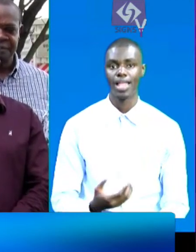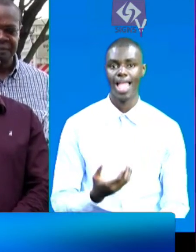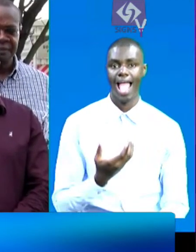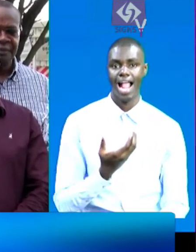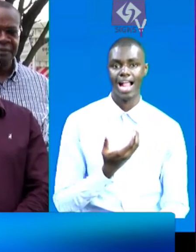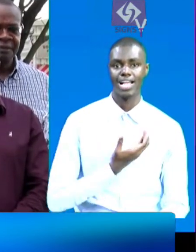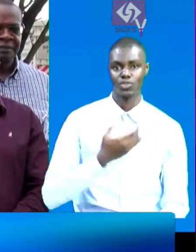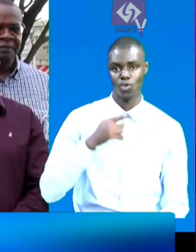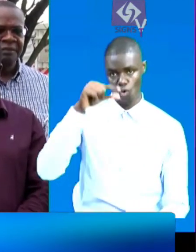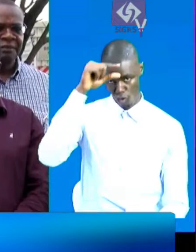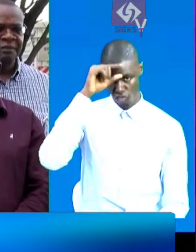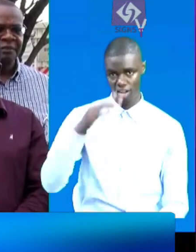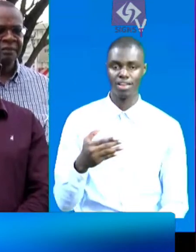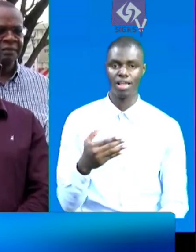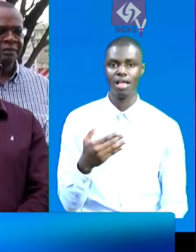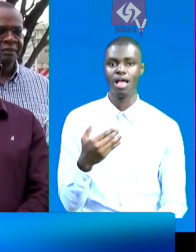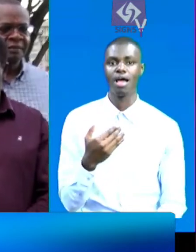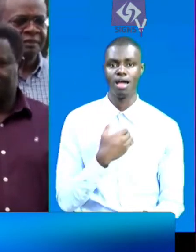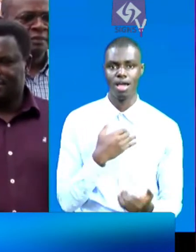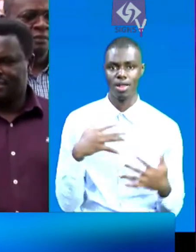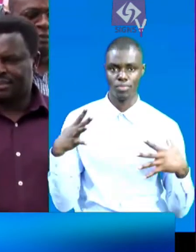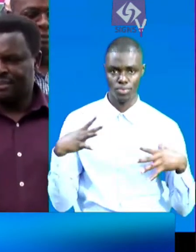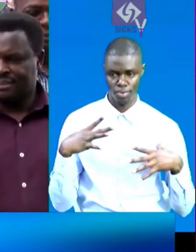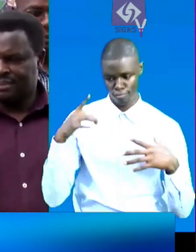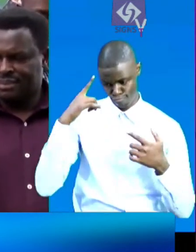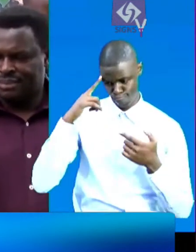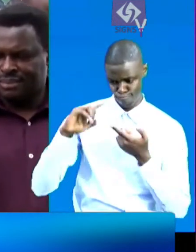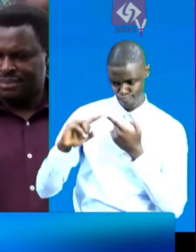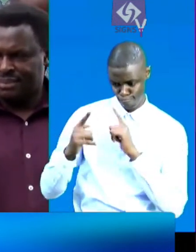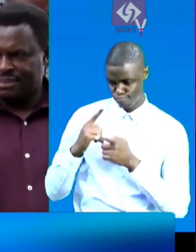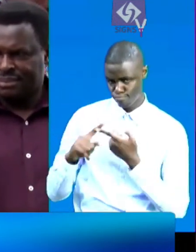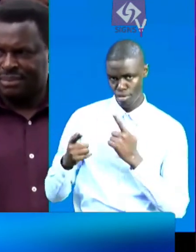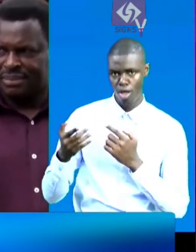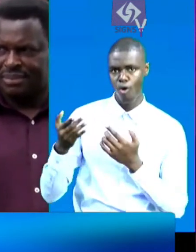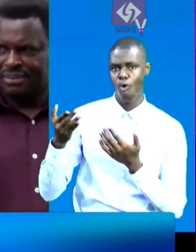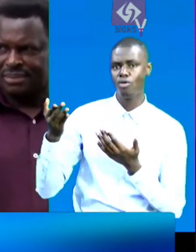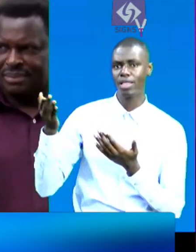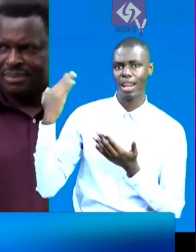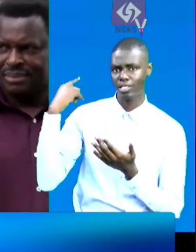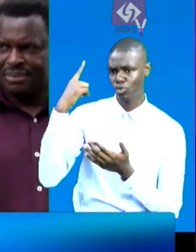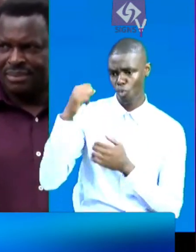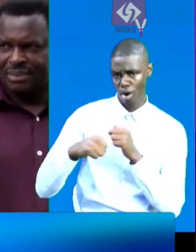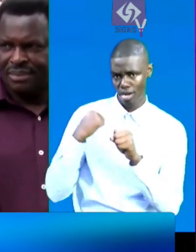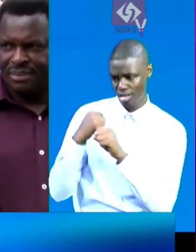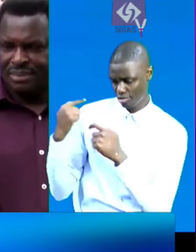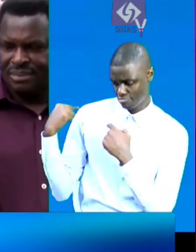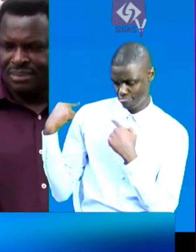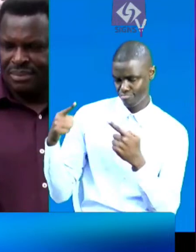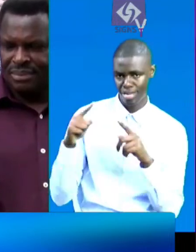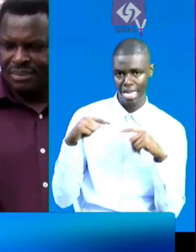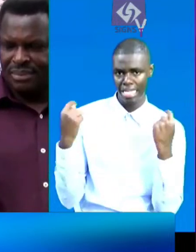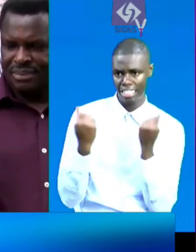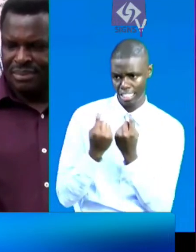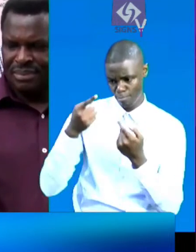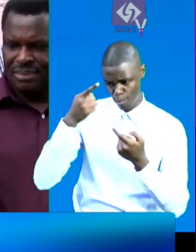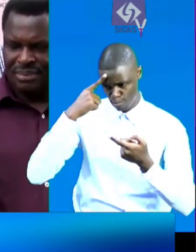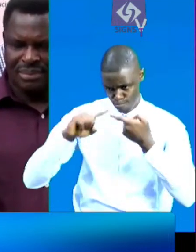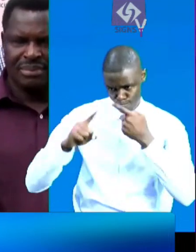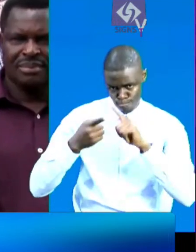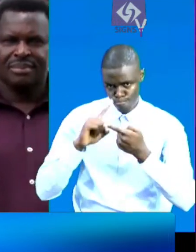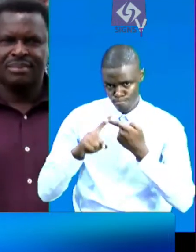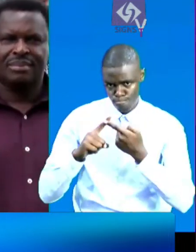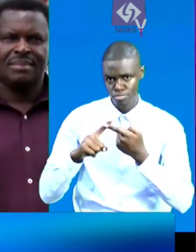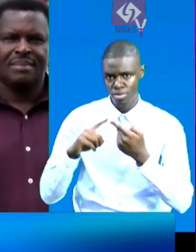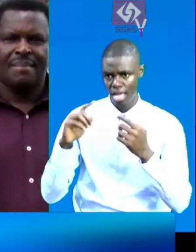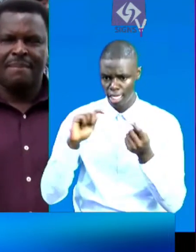Governors has held a retreat to reflect on the last 1 year whose theme was Reflect,